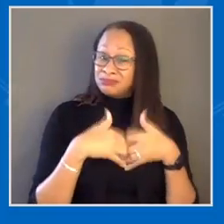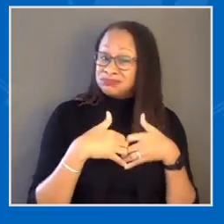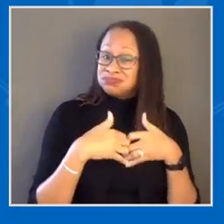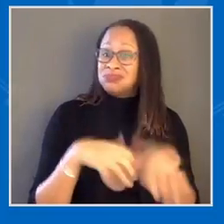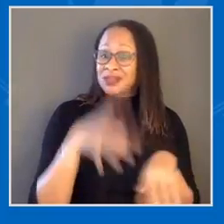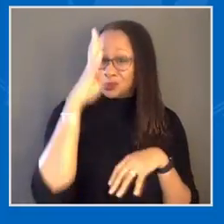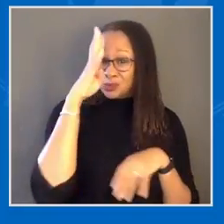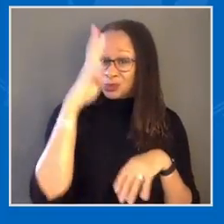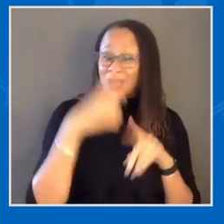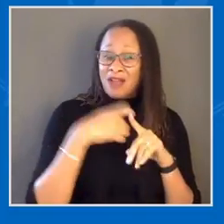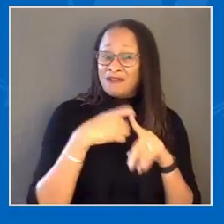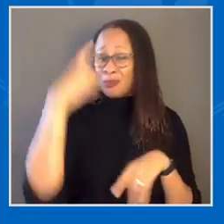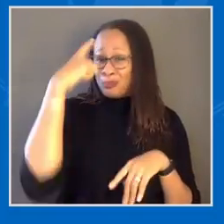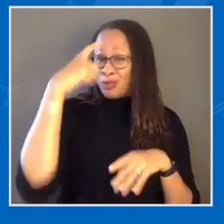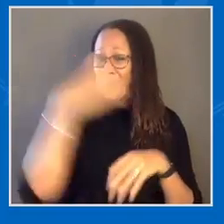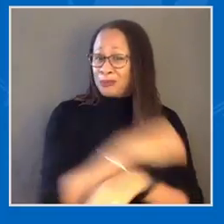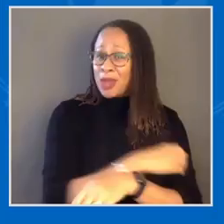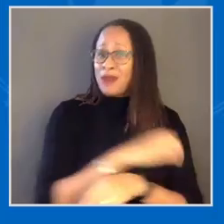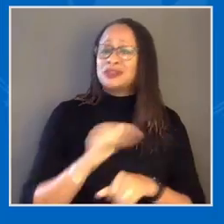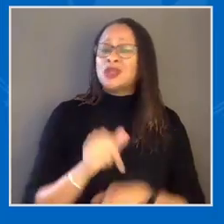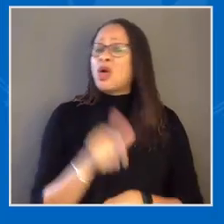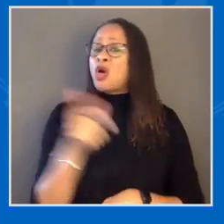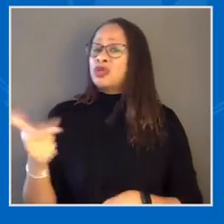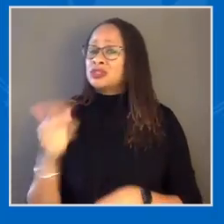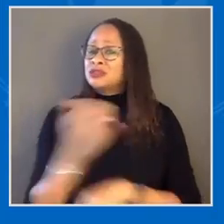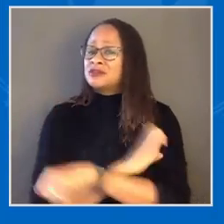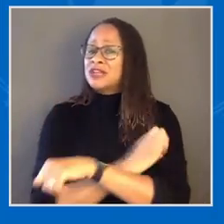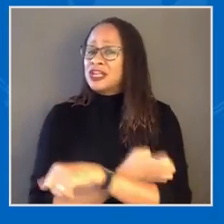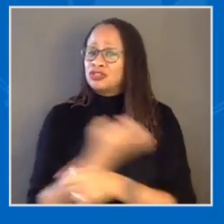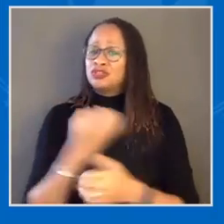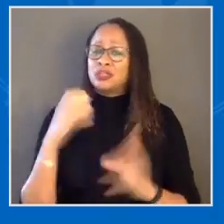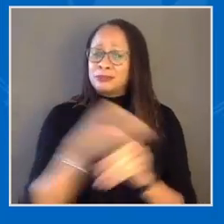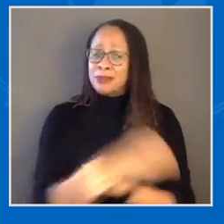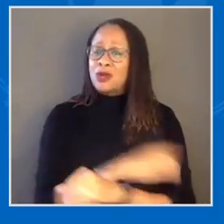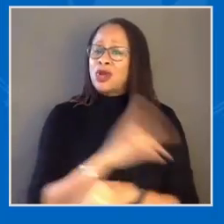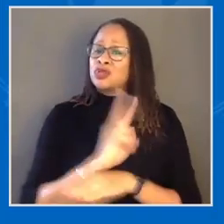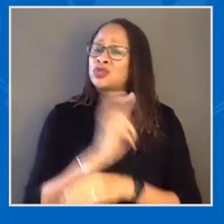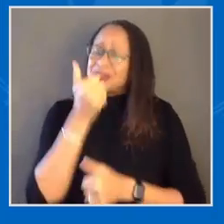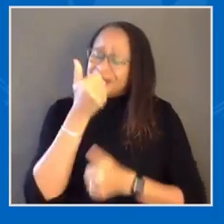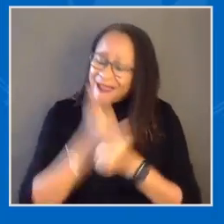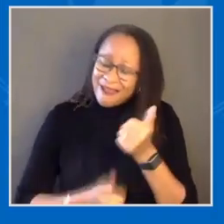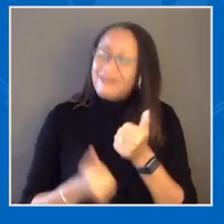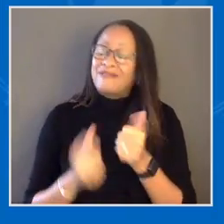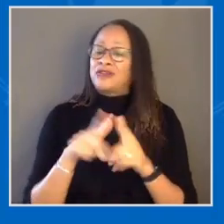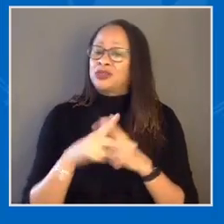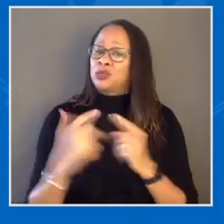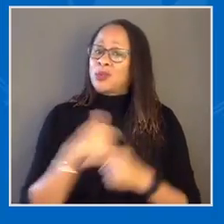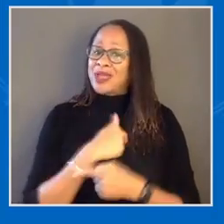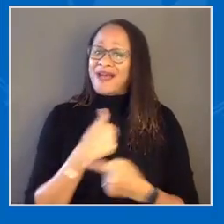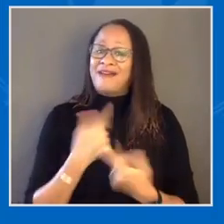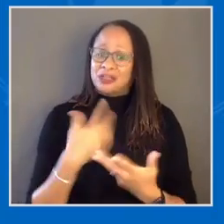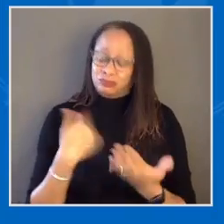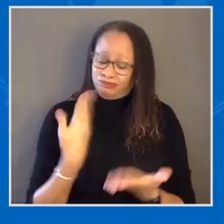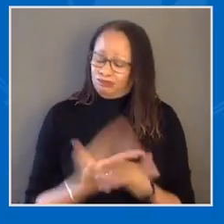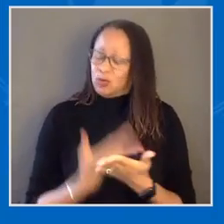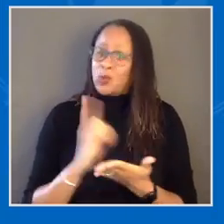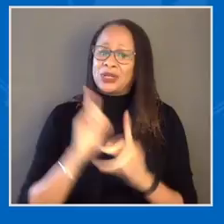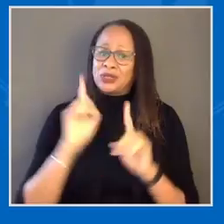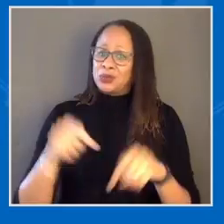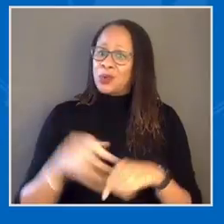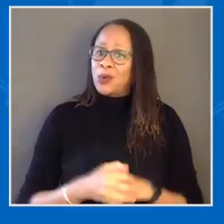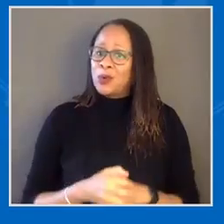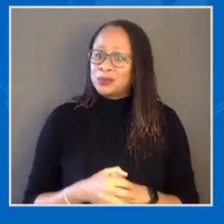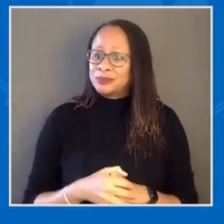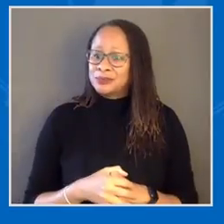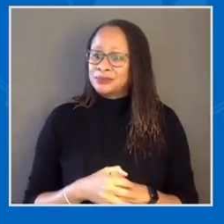brain power to alternative energy power, using every tool we have to get where we have to go.